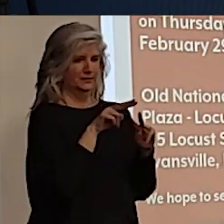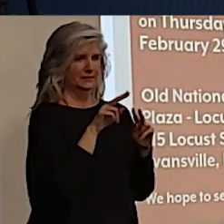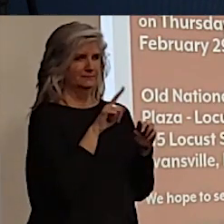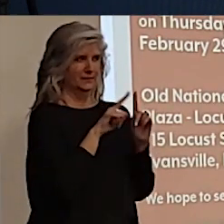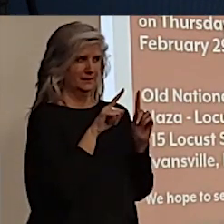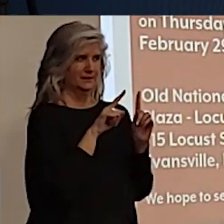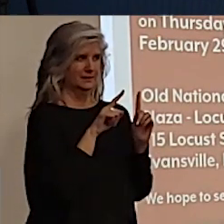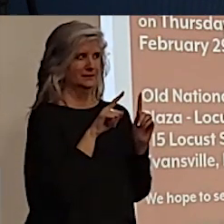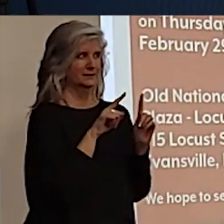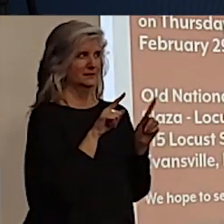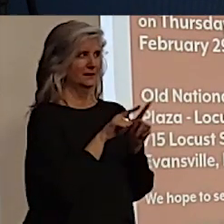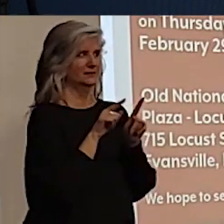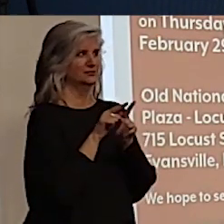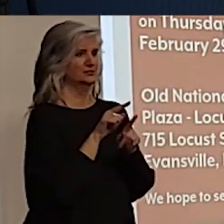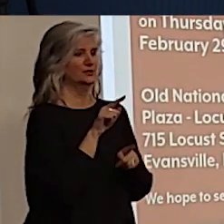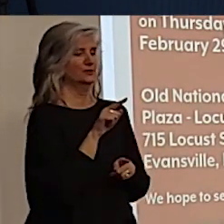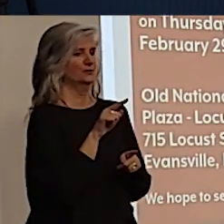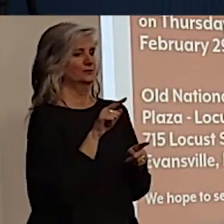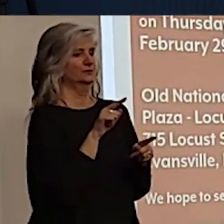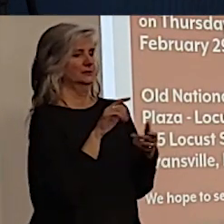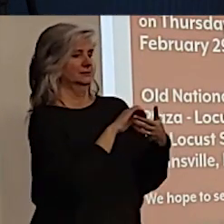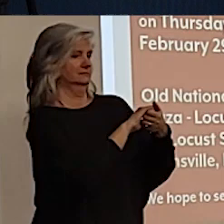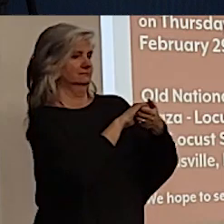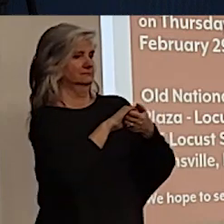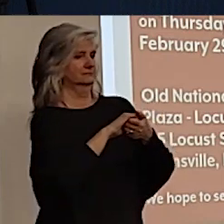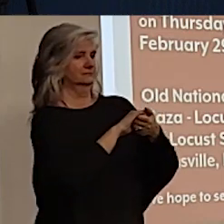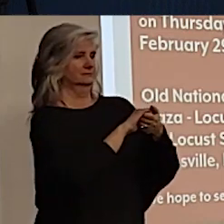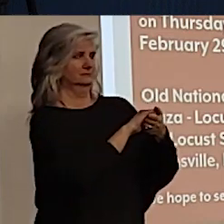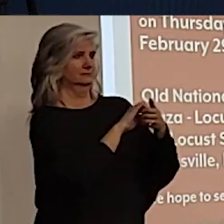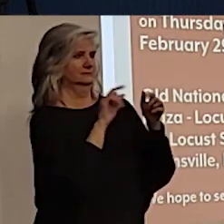also, there's a nexus between